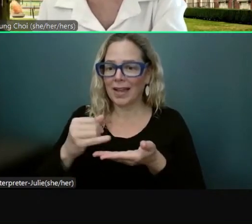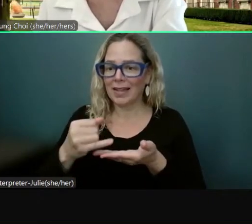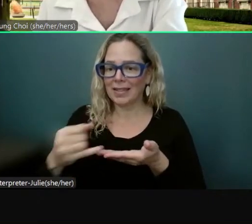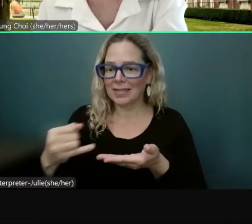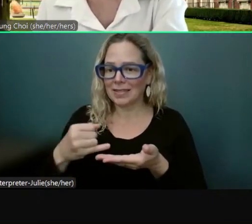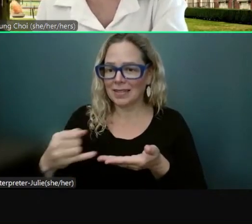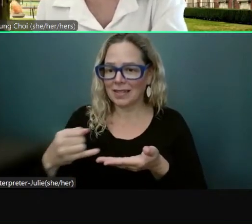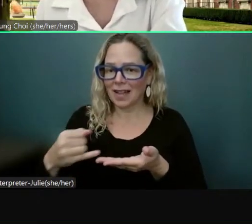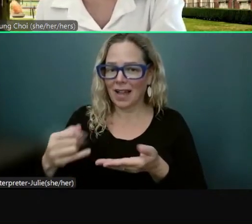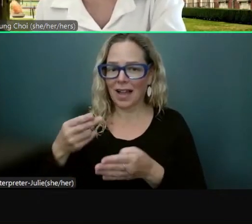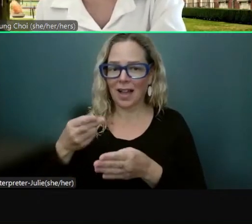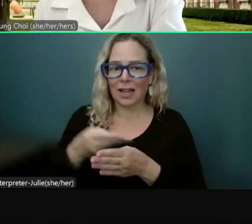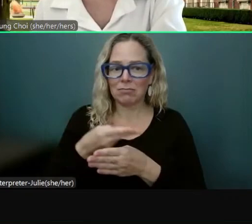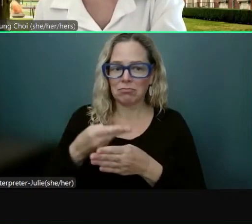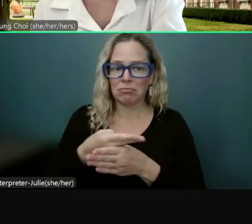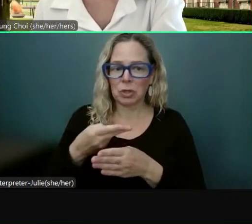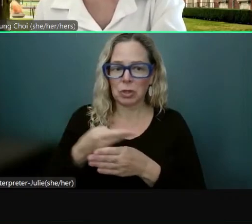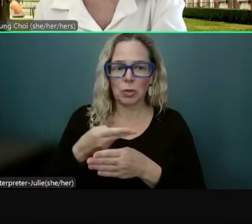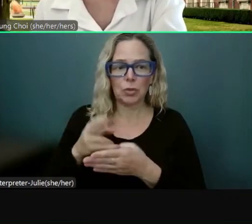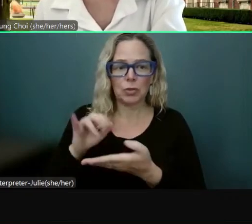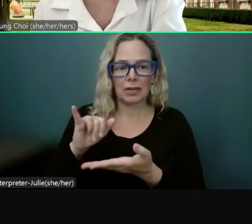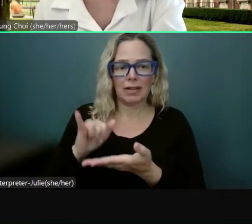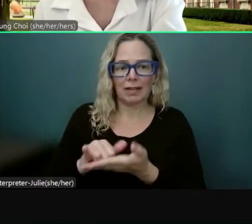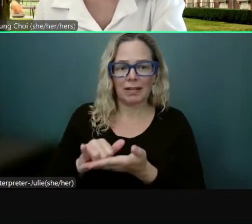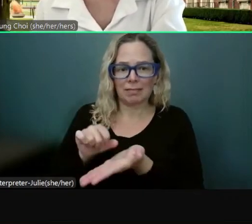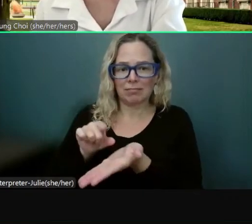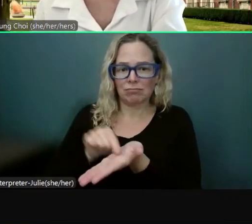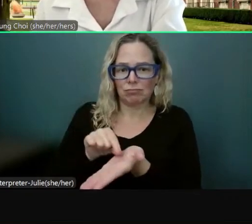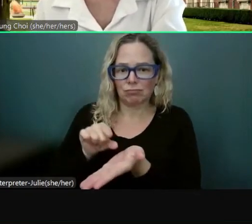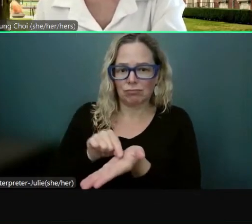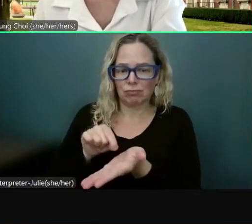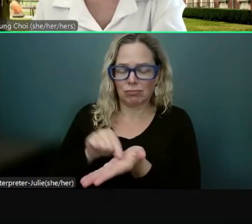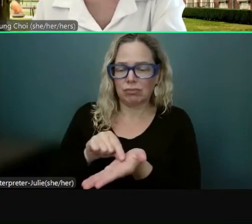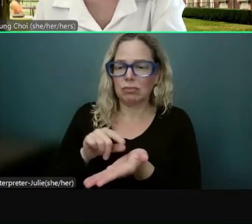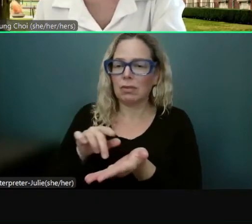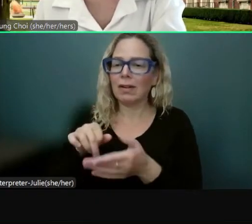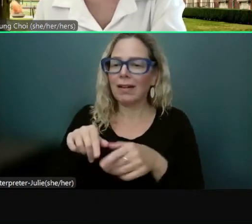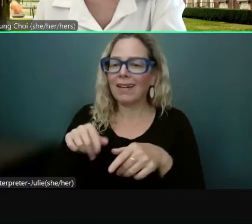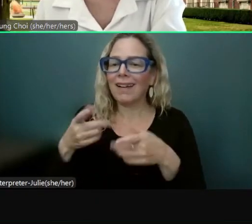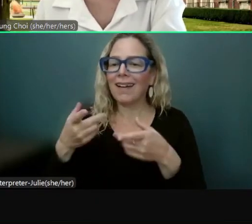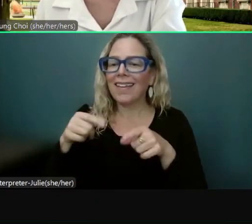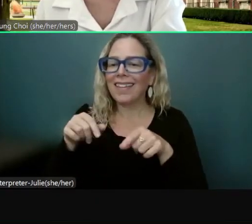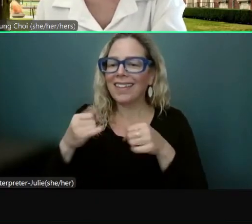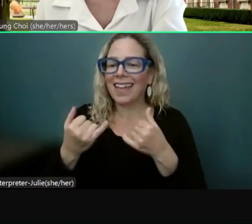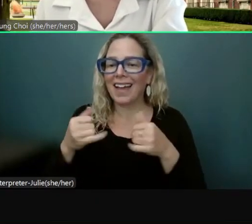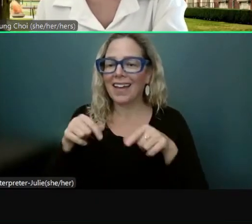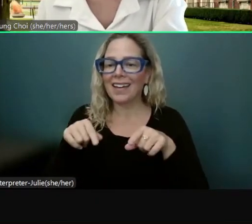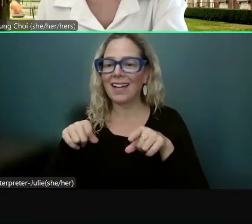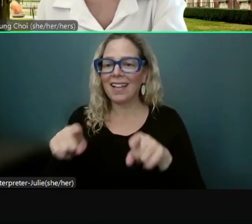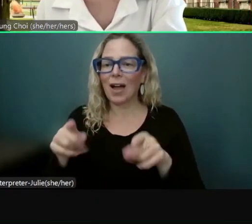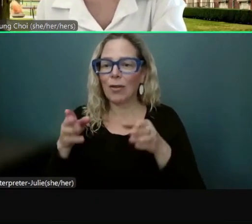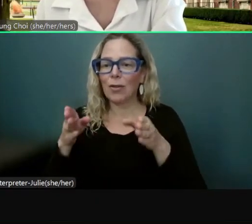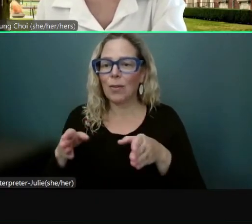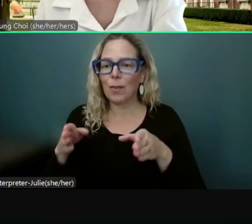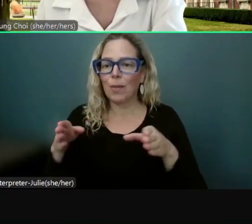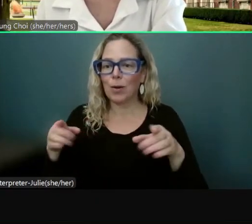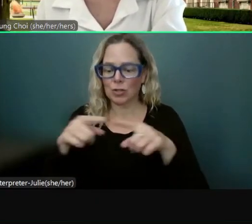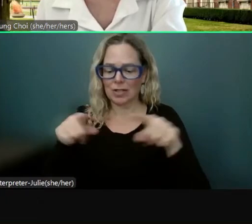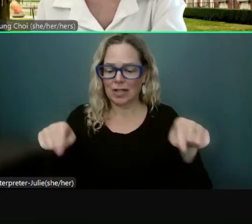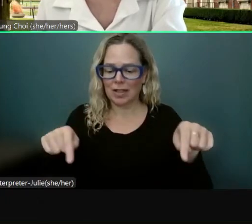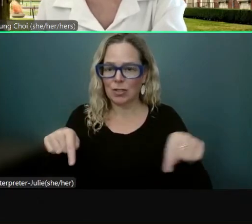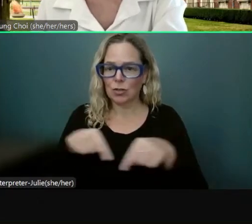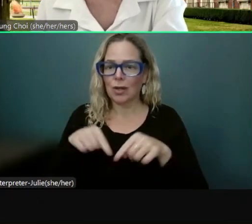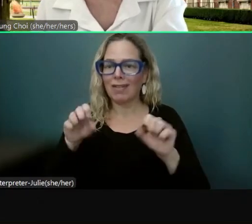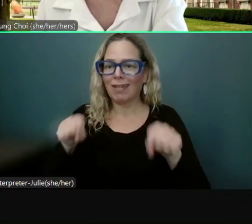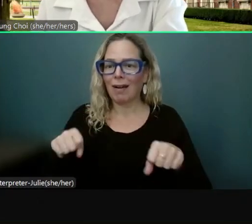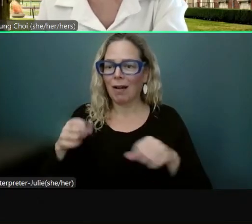printing. These allowed users to feel the layout of the screen, including the